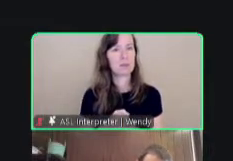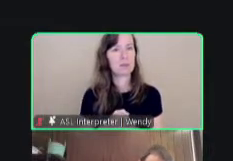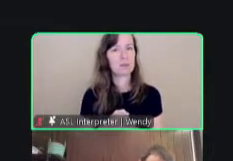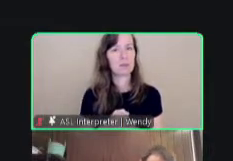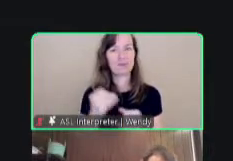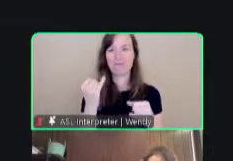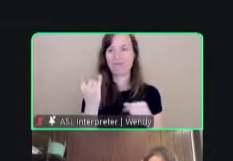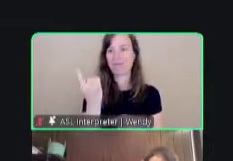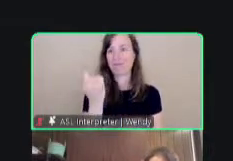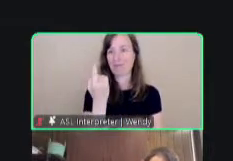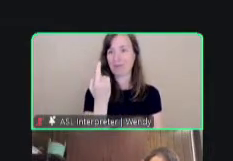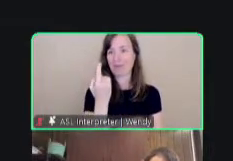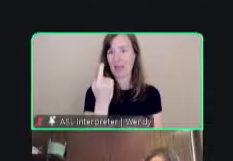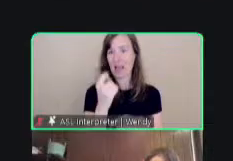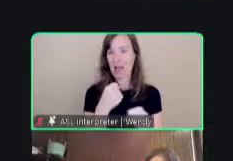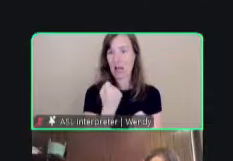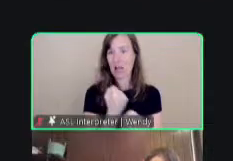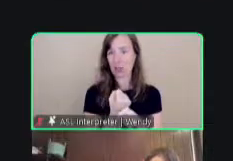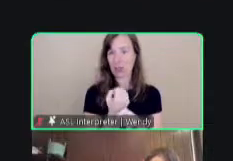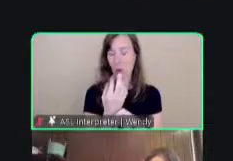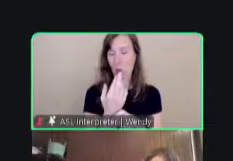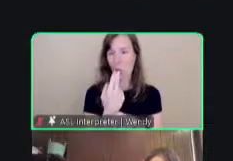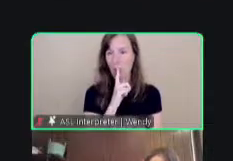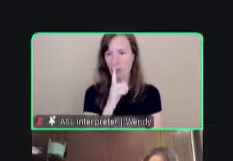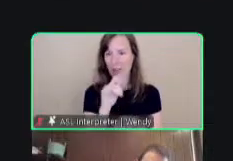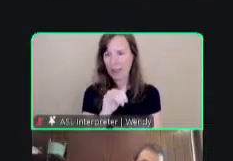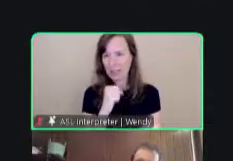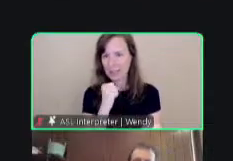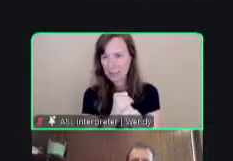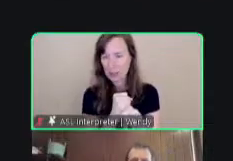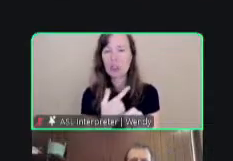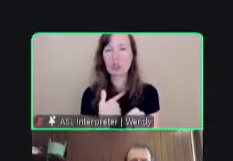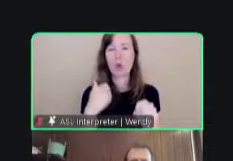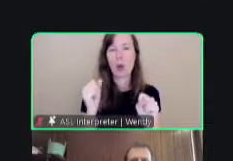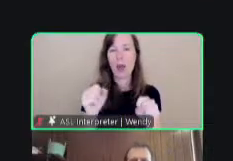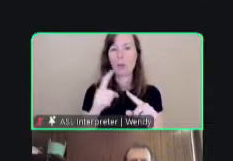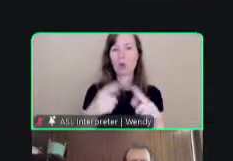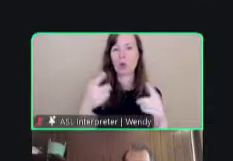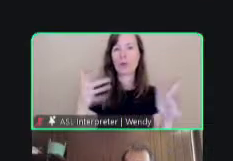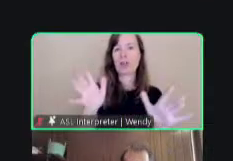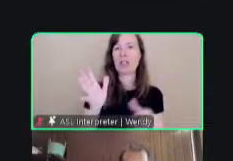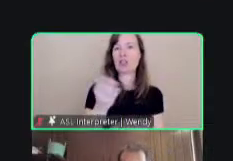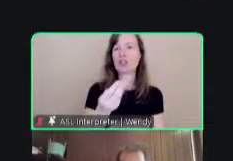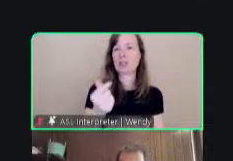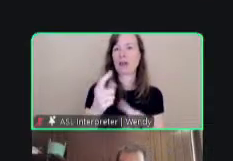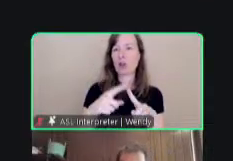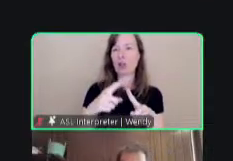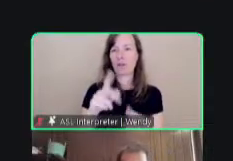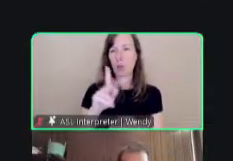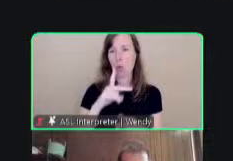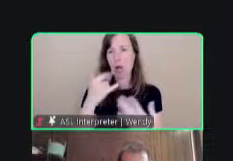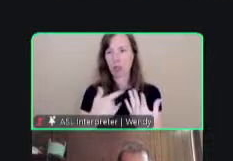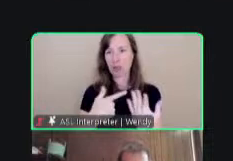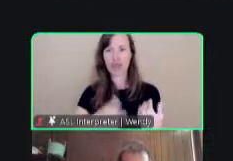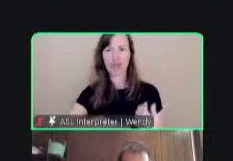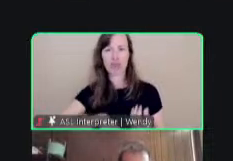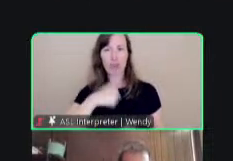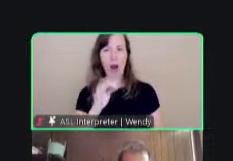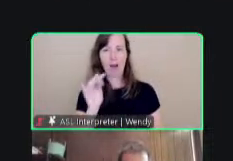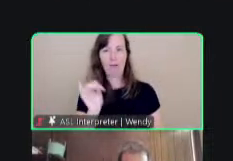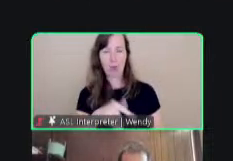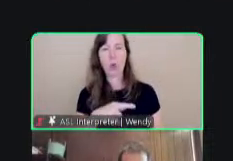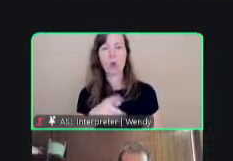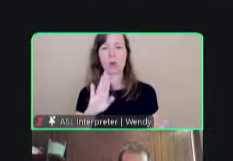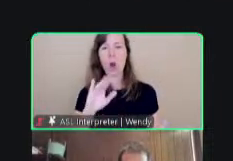Last year, or should I say this year, we were able to complete several projects that we're proud of. The Boyd Park Gate